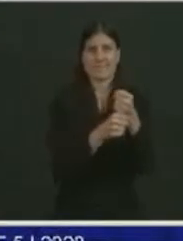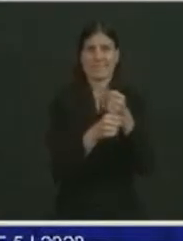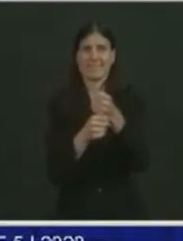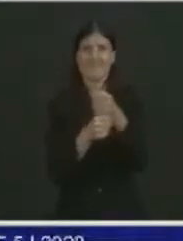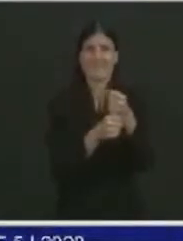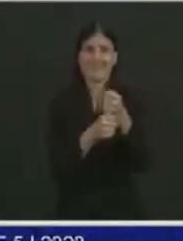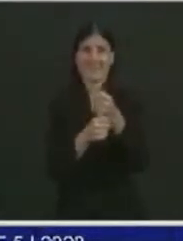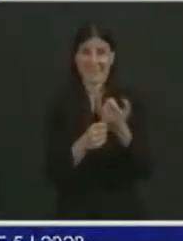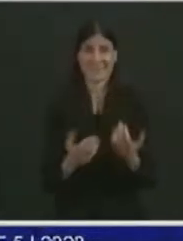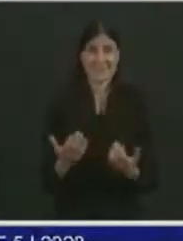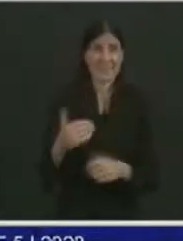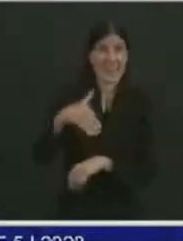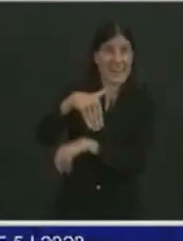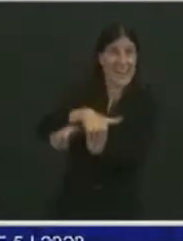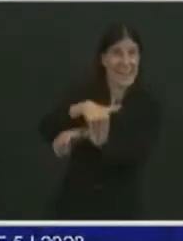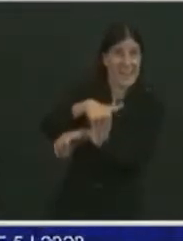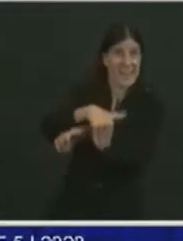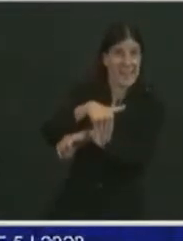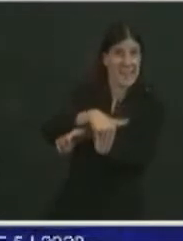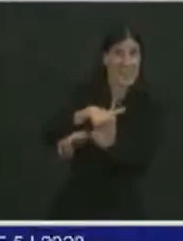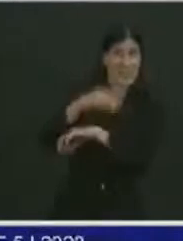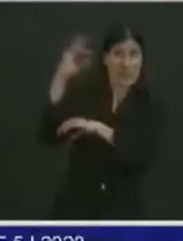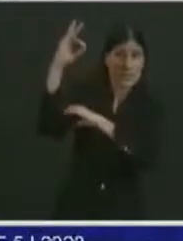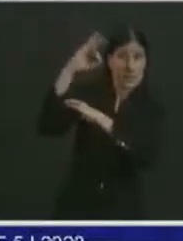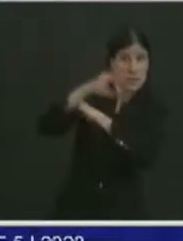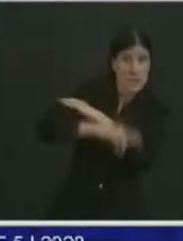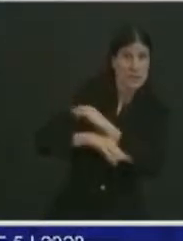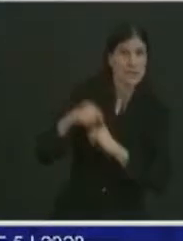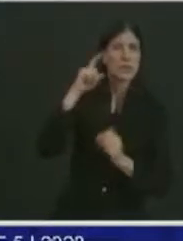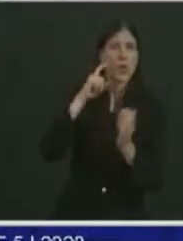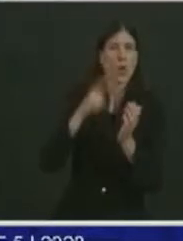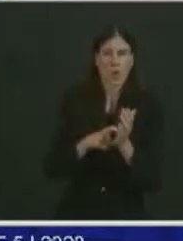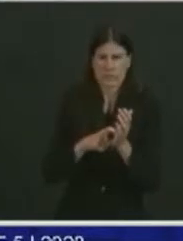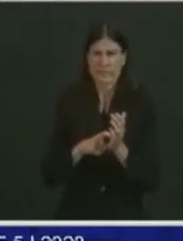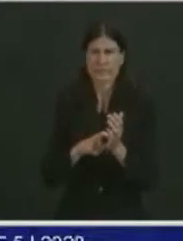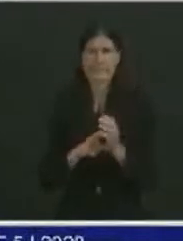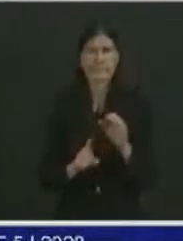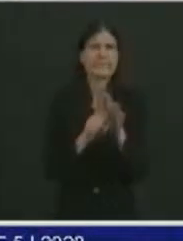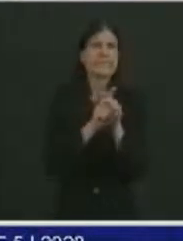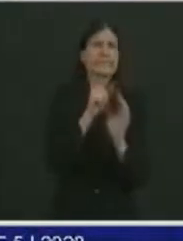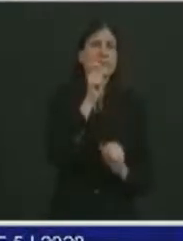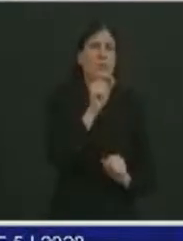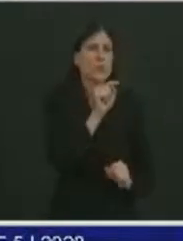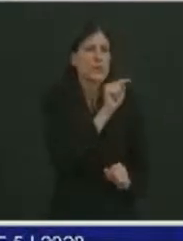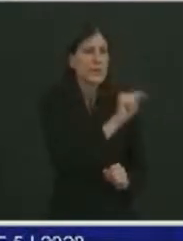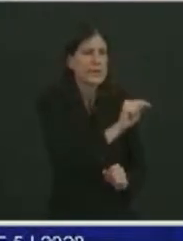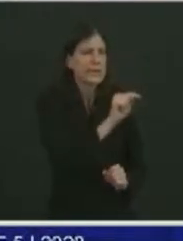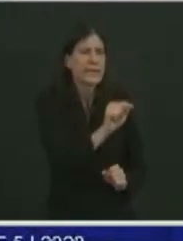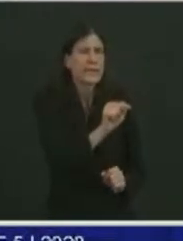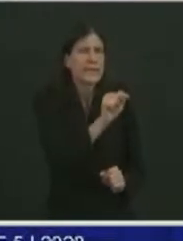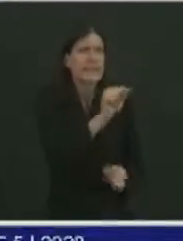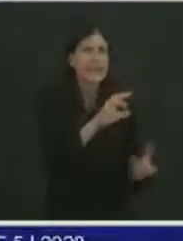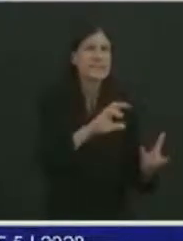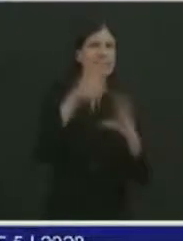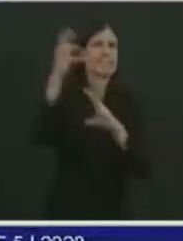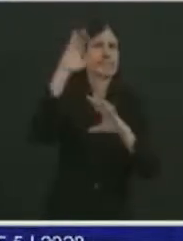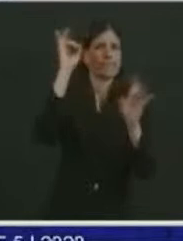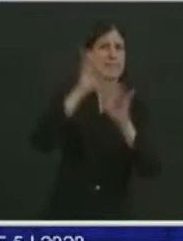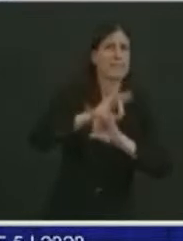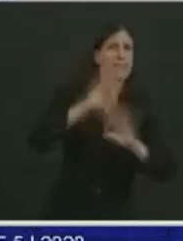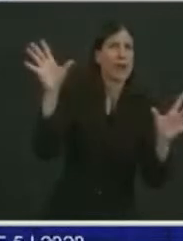it's possible that we could again be dealing with some serious violence, and we need to be ready for